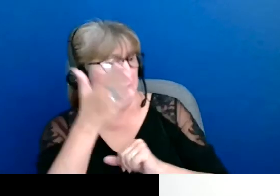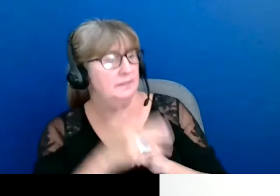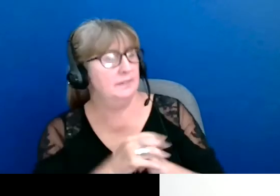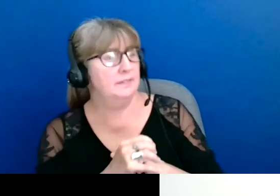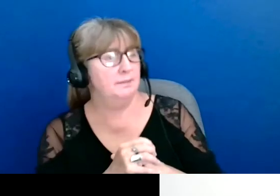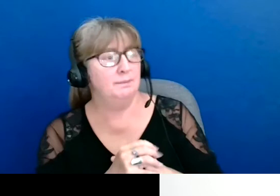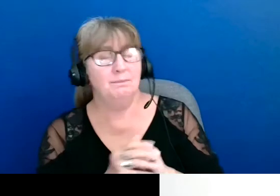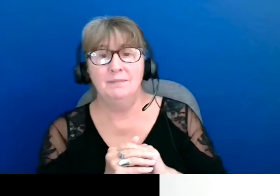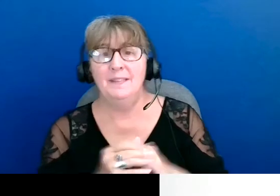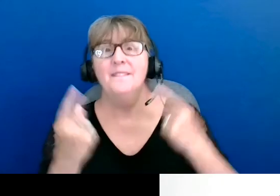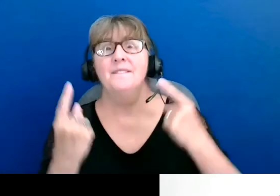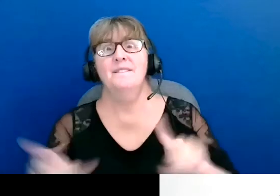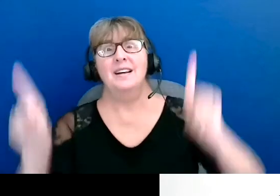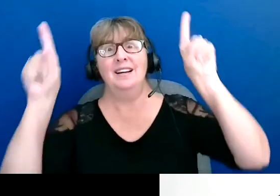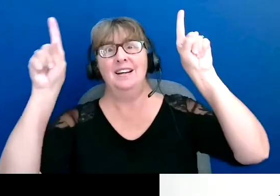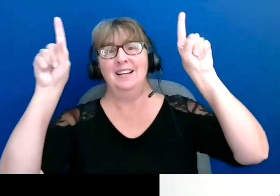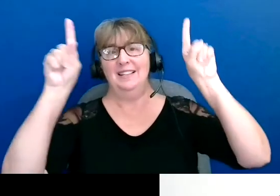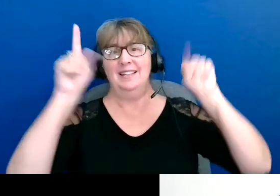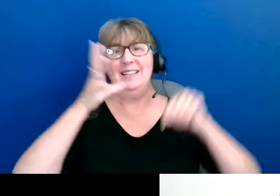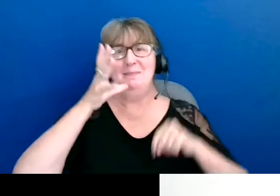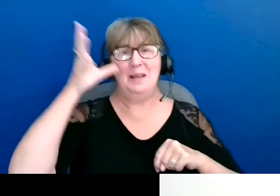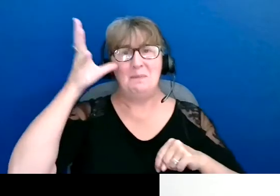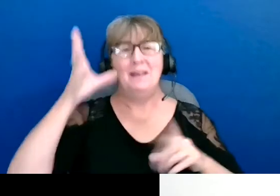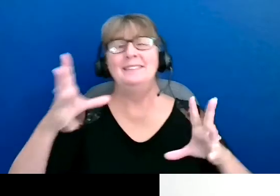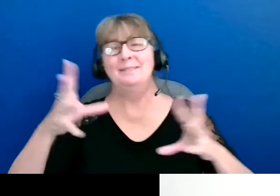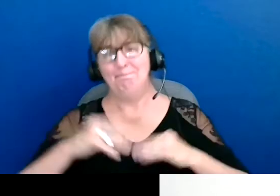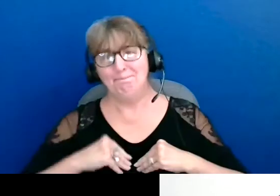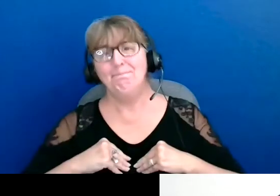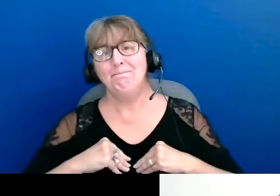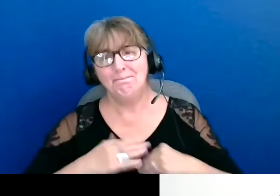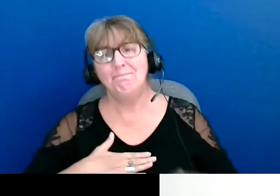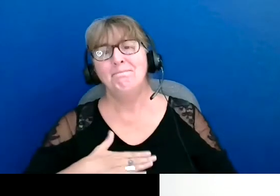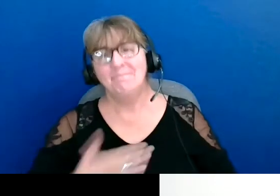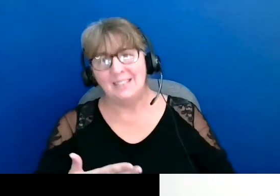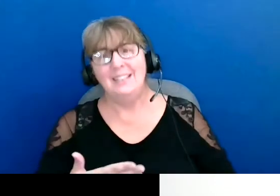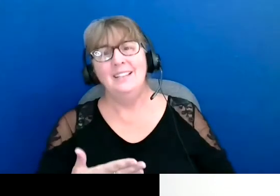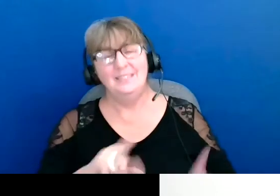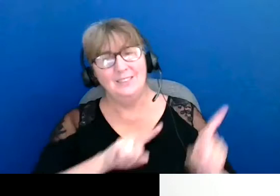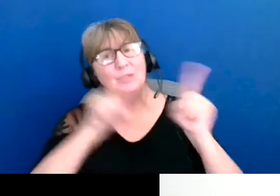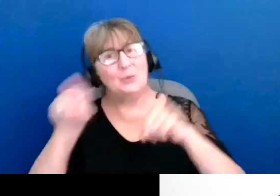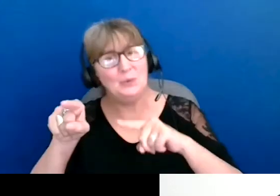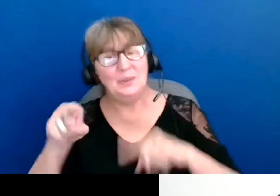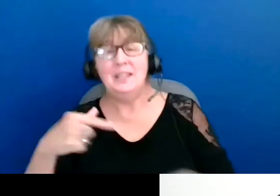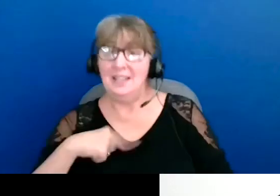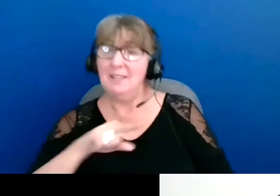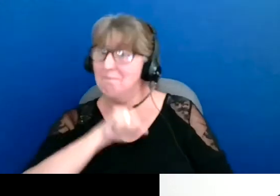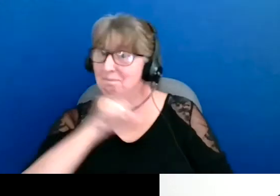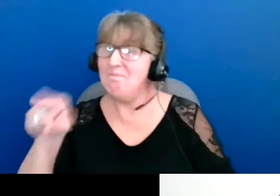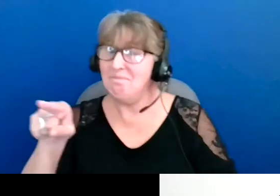And finally my parents agreed and let me go to Mali. And I helped build a school,